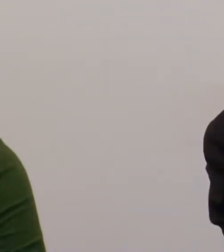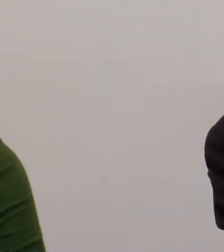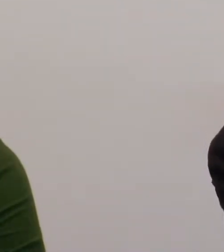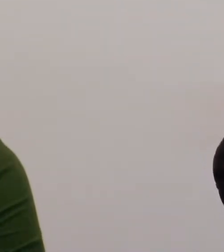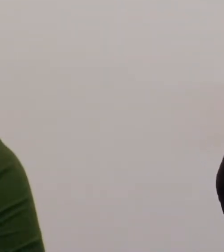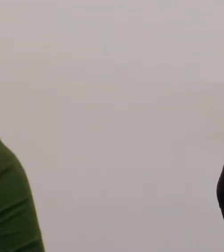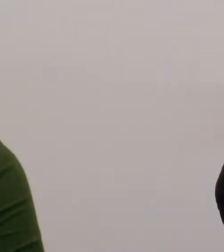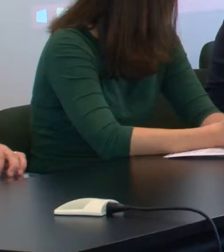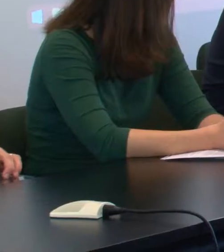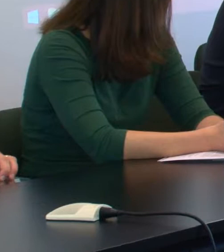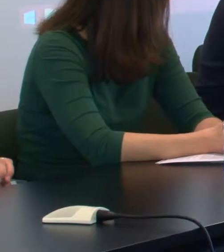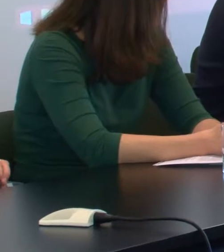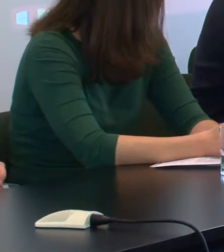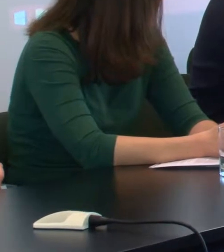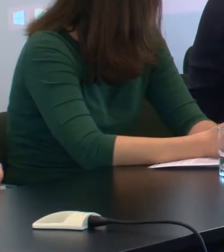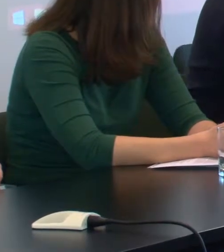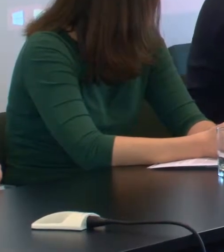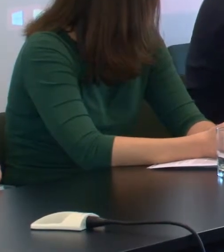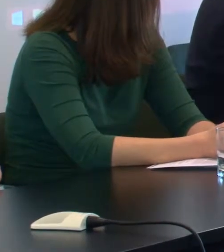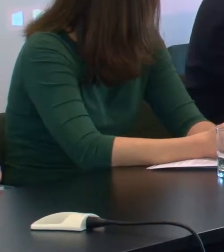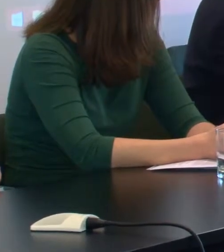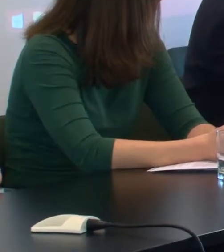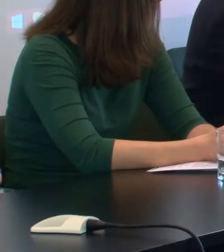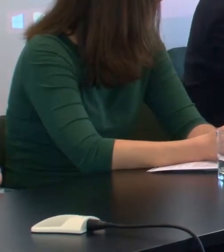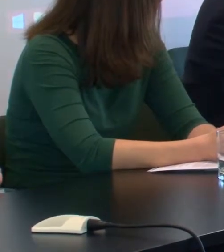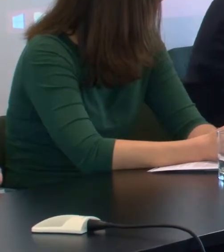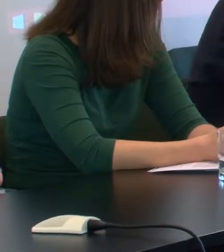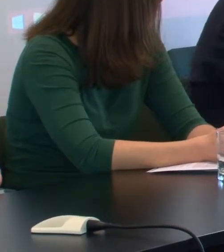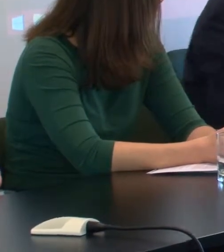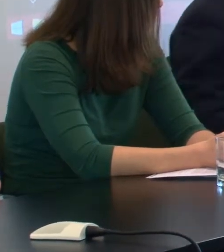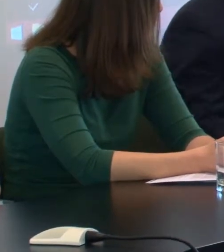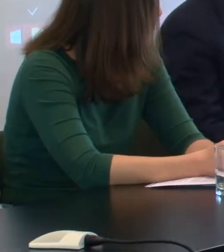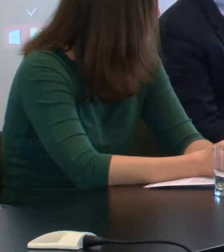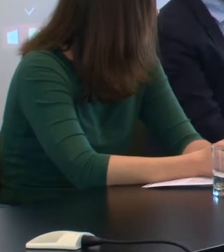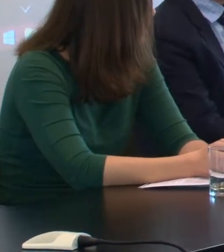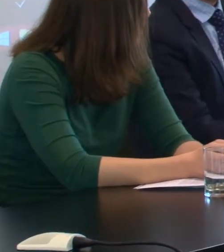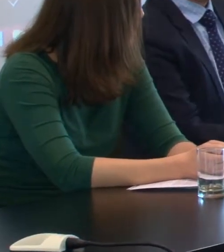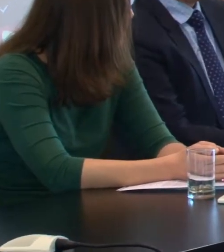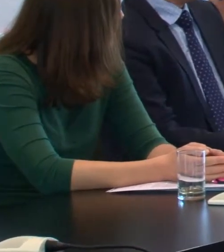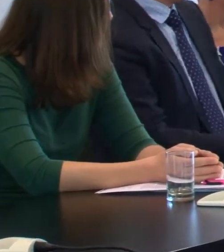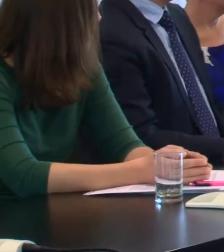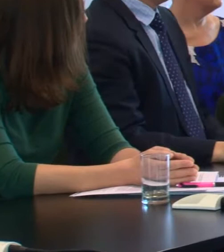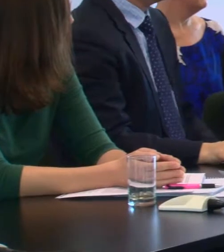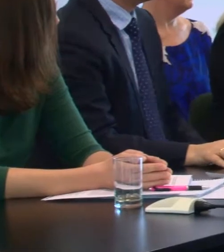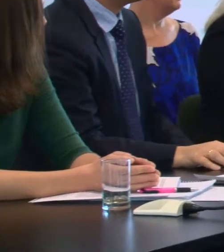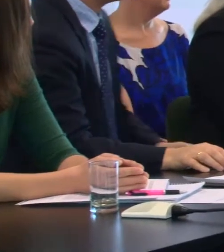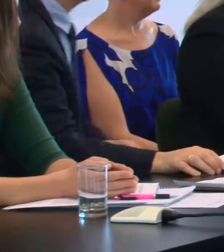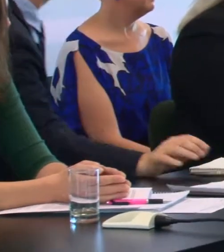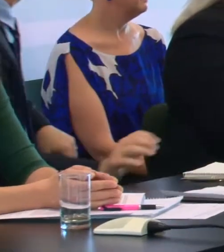And now I might go to the very end of the table to Kevin. Would you mind making comment now?